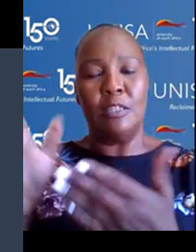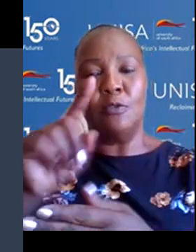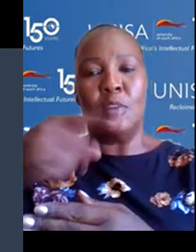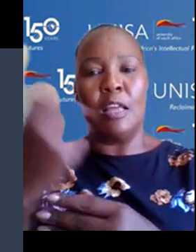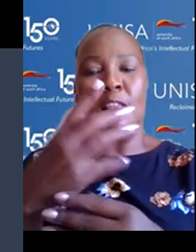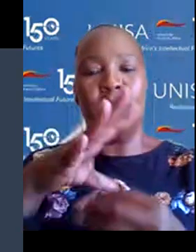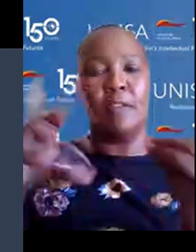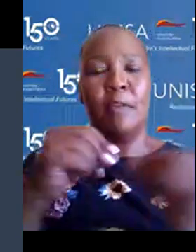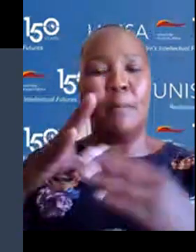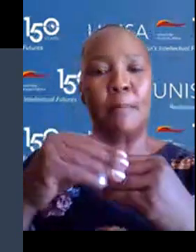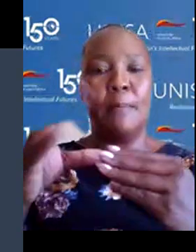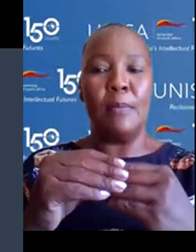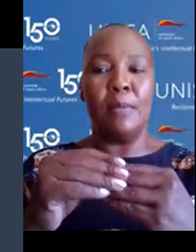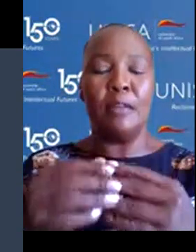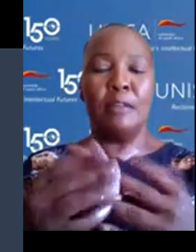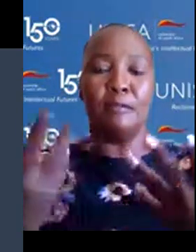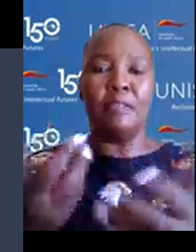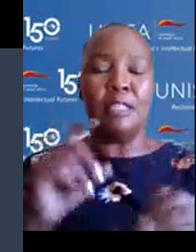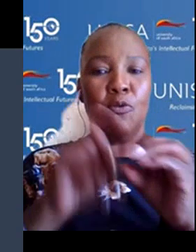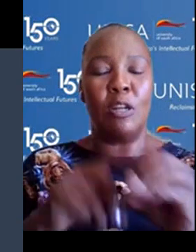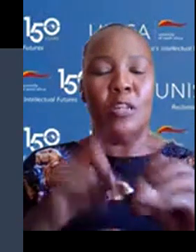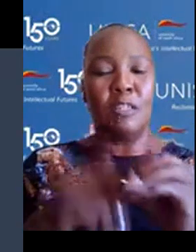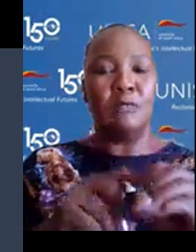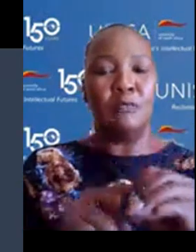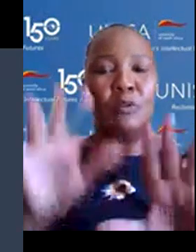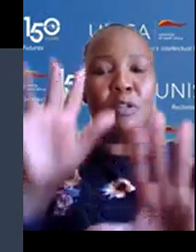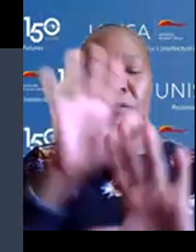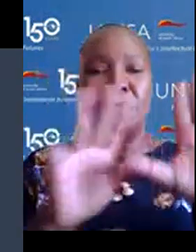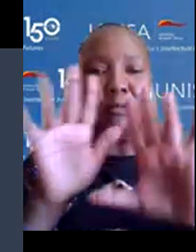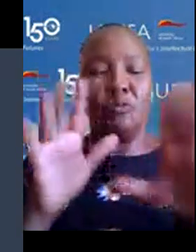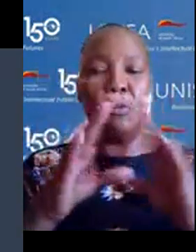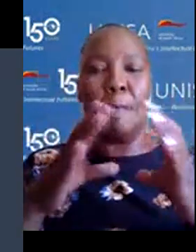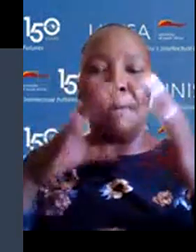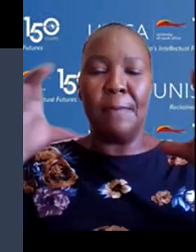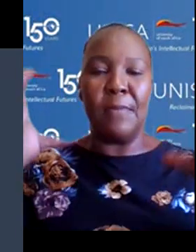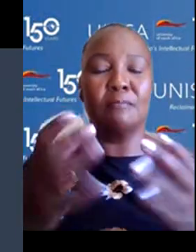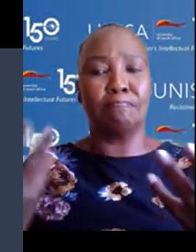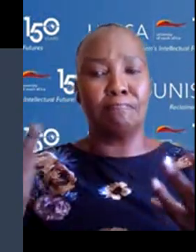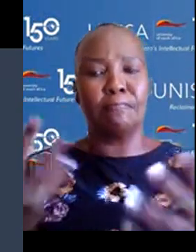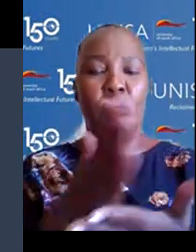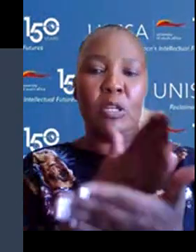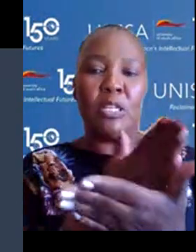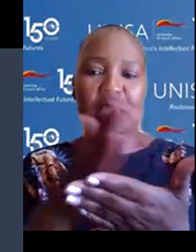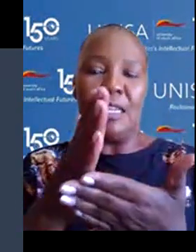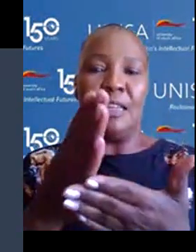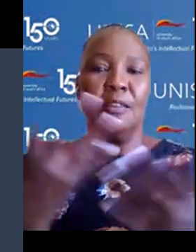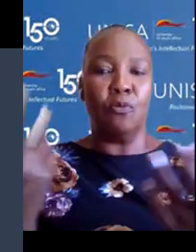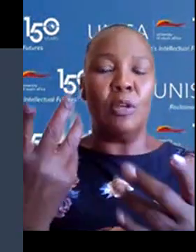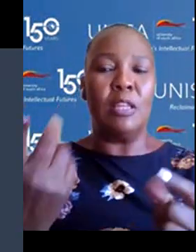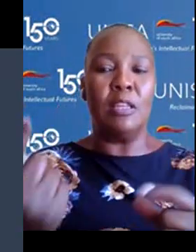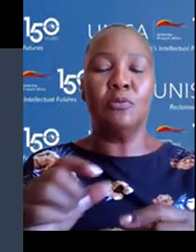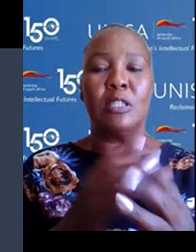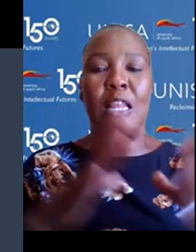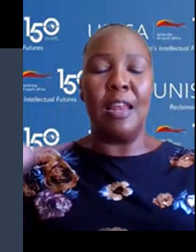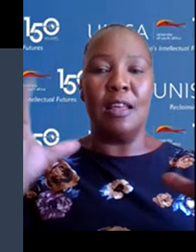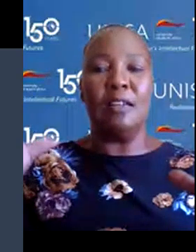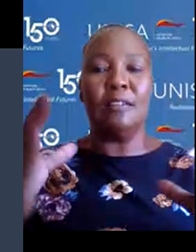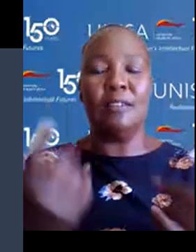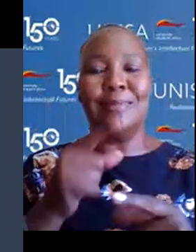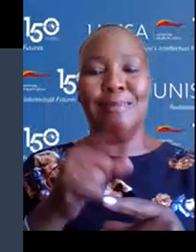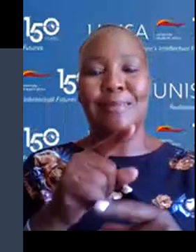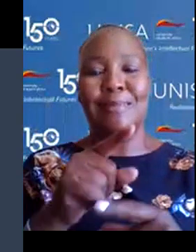members. Now, if it's good quality images, they could be quite big. So yes, then we can share it also with large files. So that's also